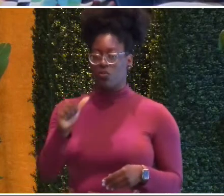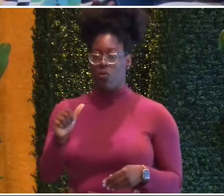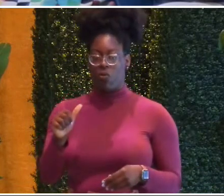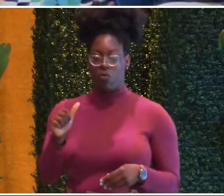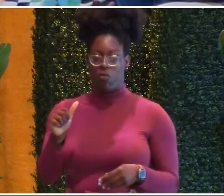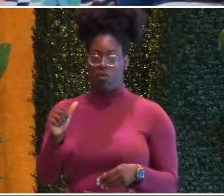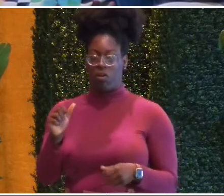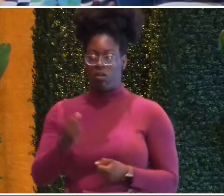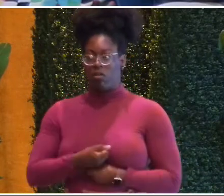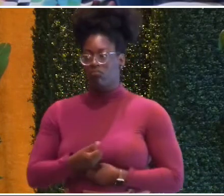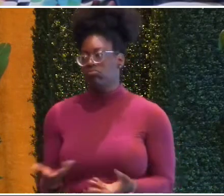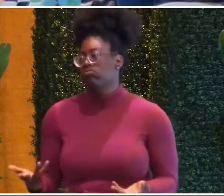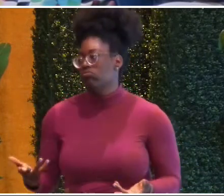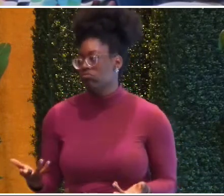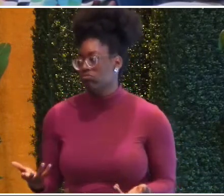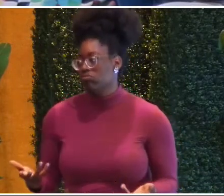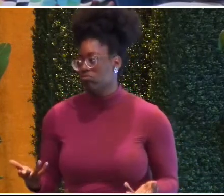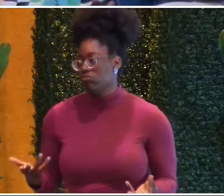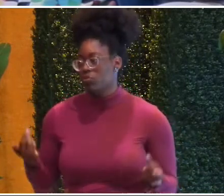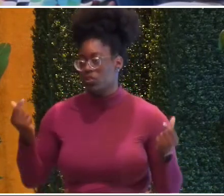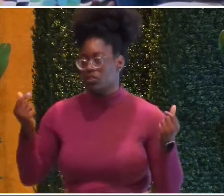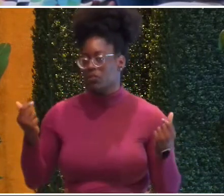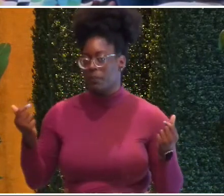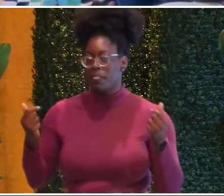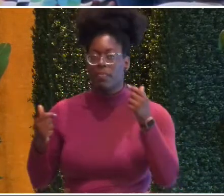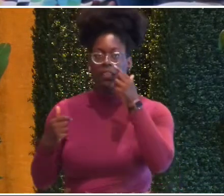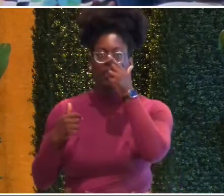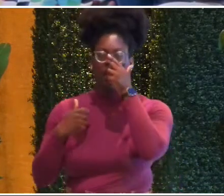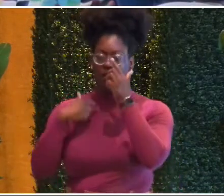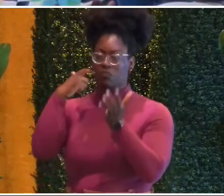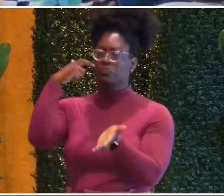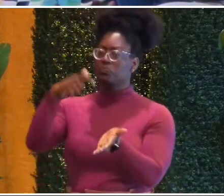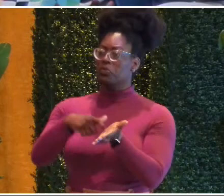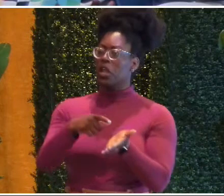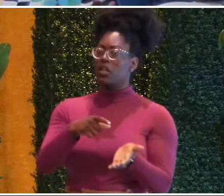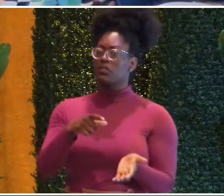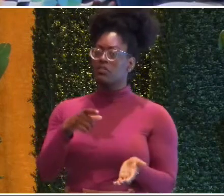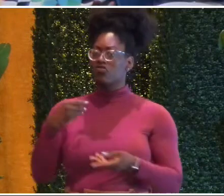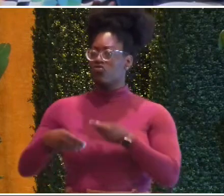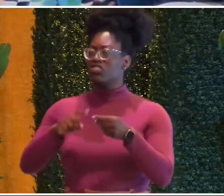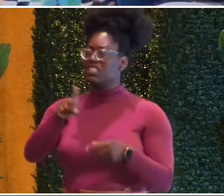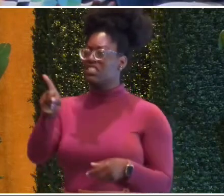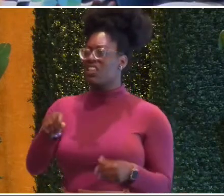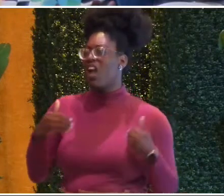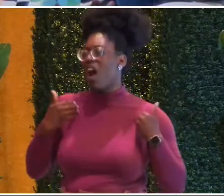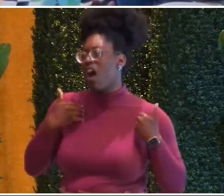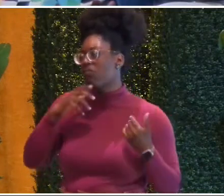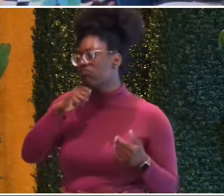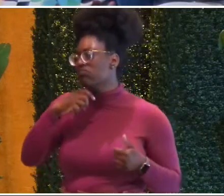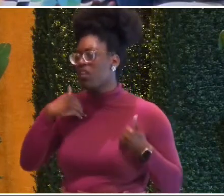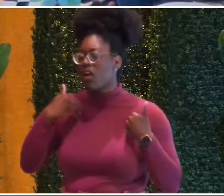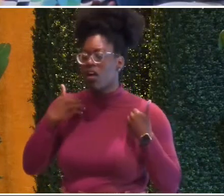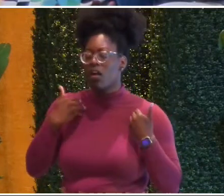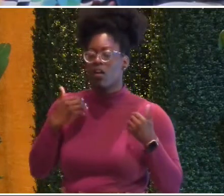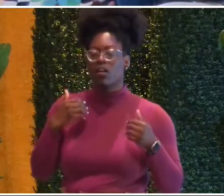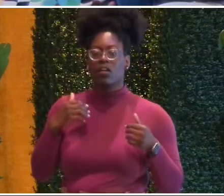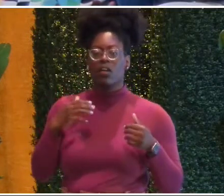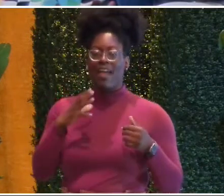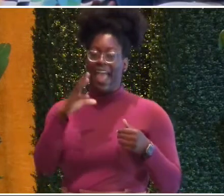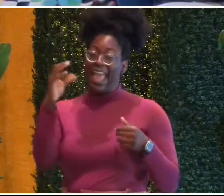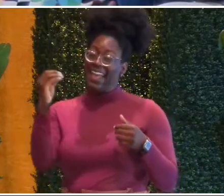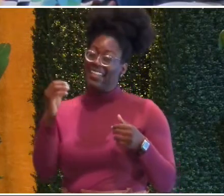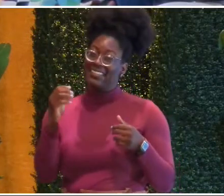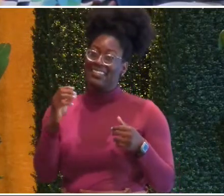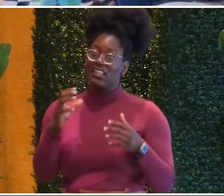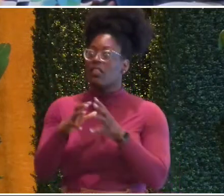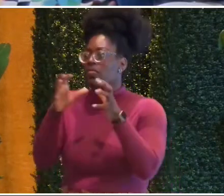because you're young, and there's a lot of movement because you're young, but this is a long game. This is a long task.